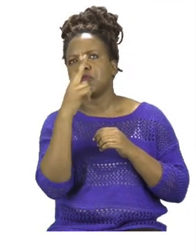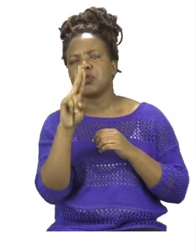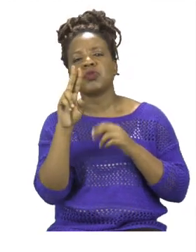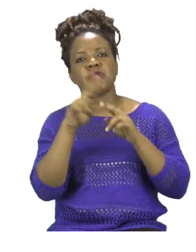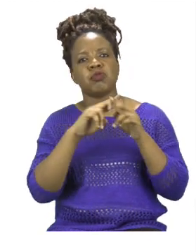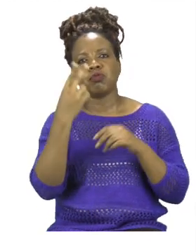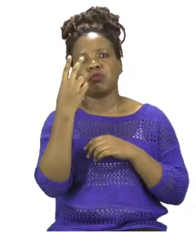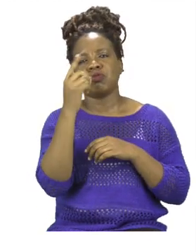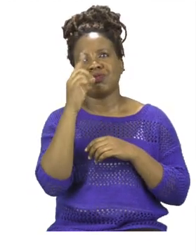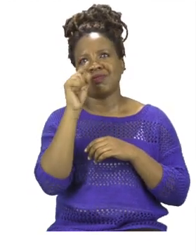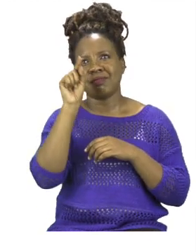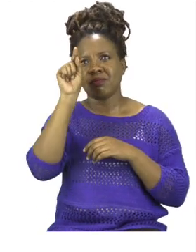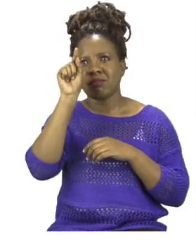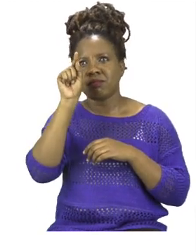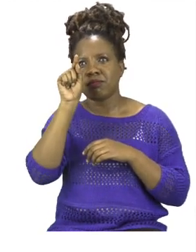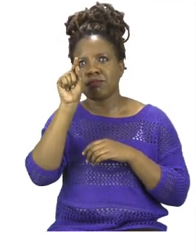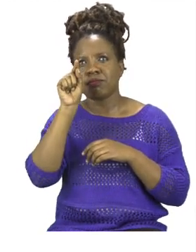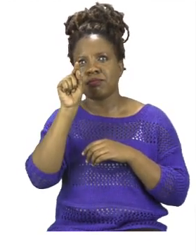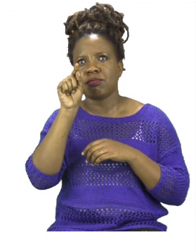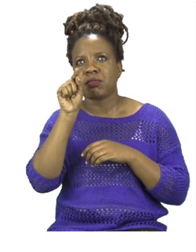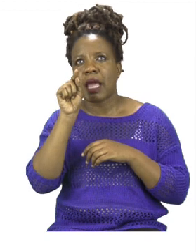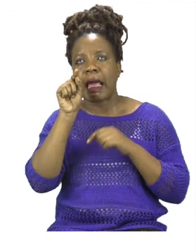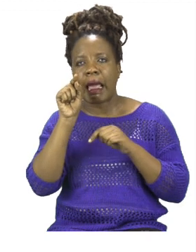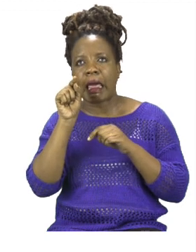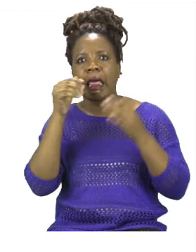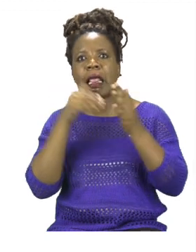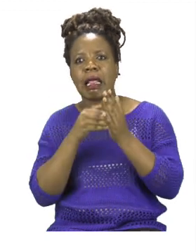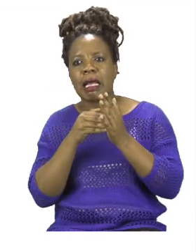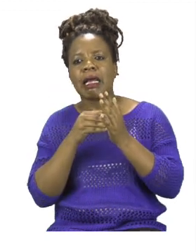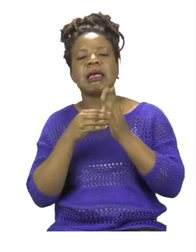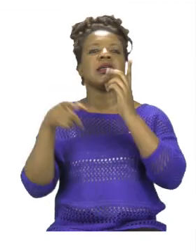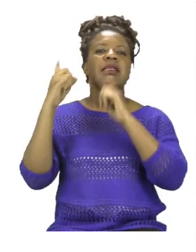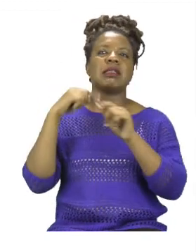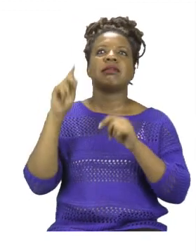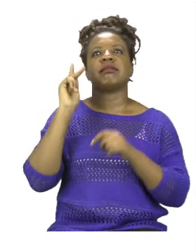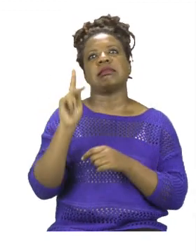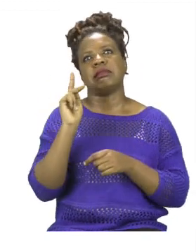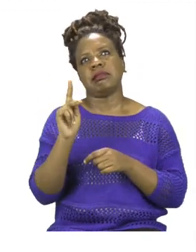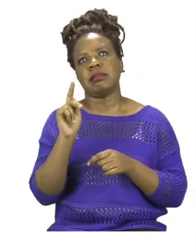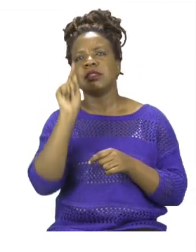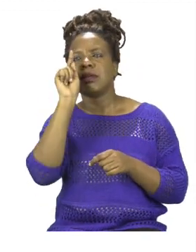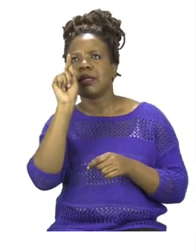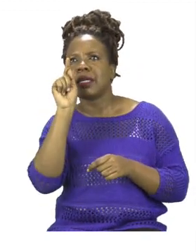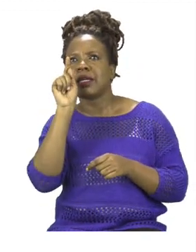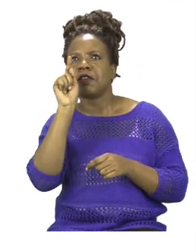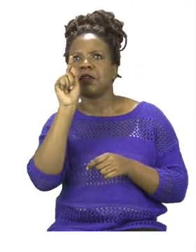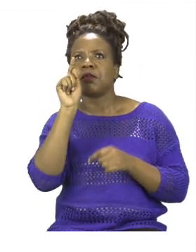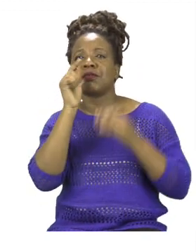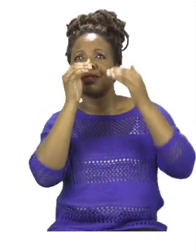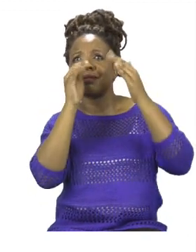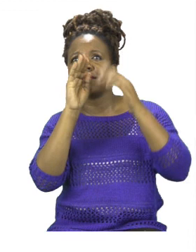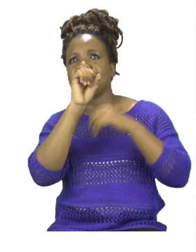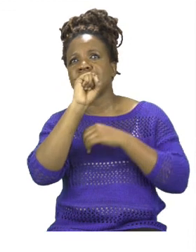That way, if there are any dead ends, you can always go back to the beginning where it says start